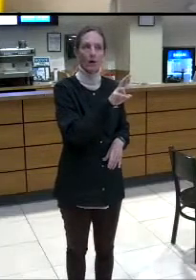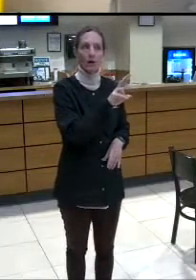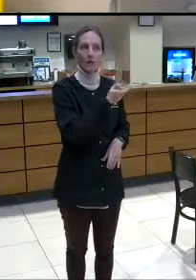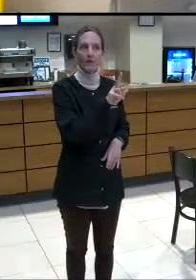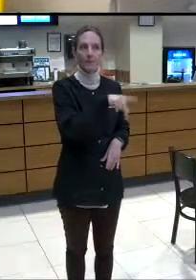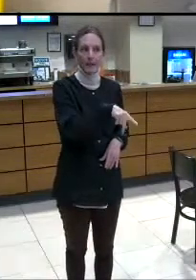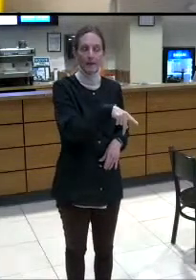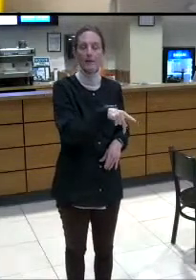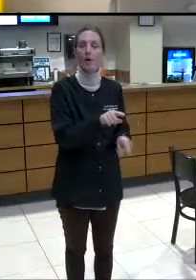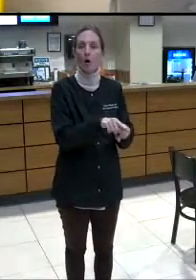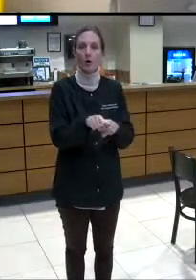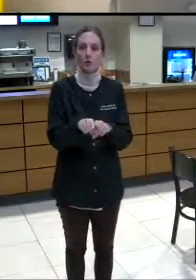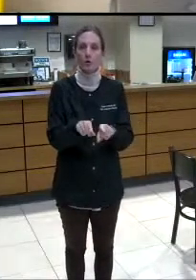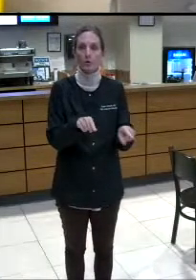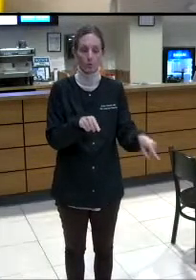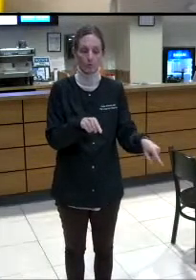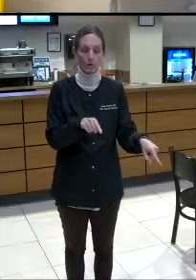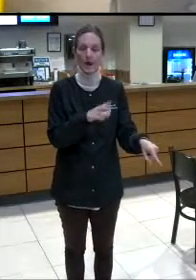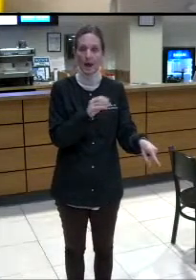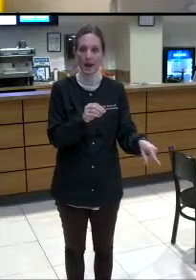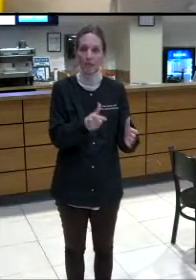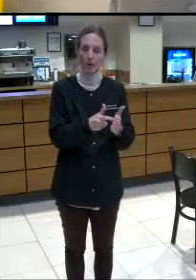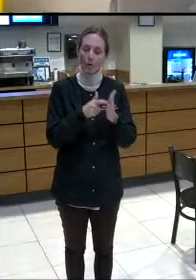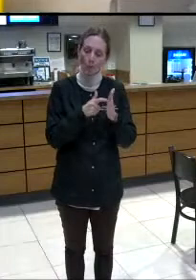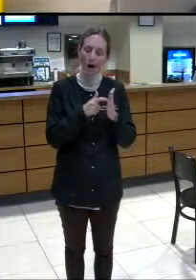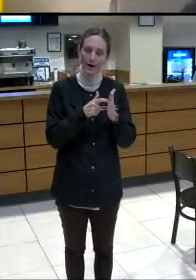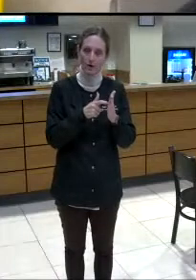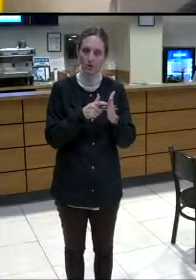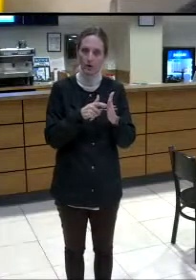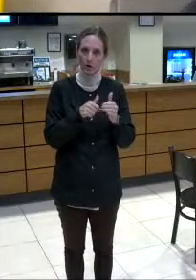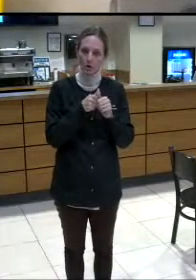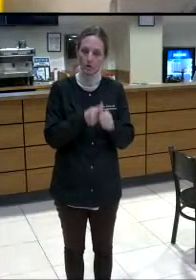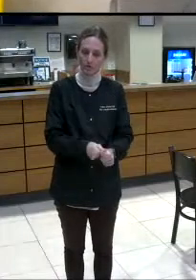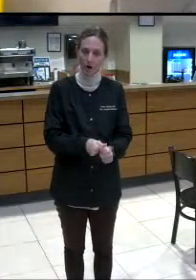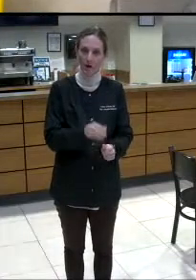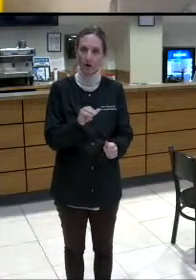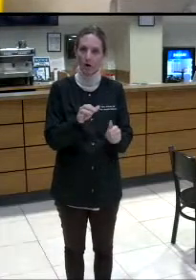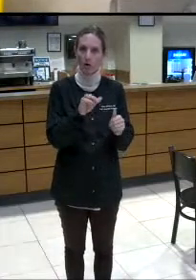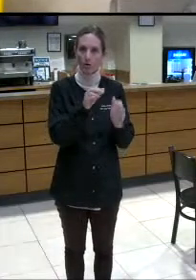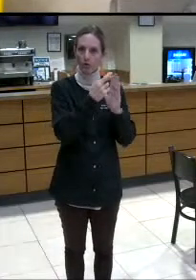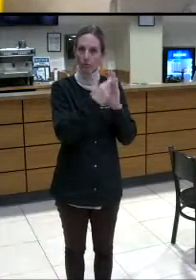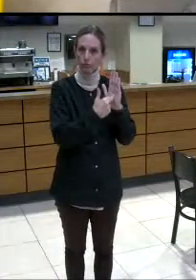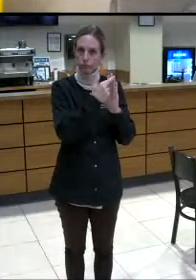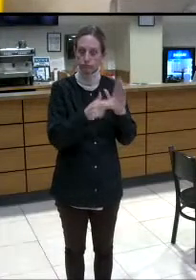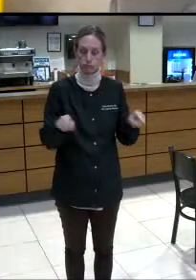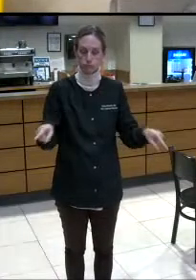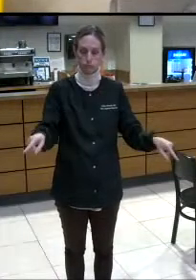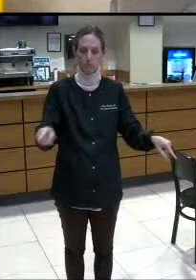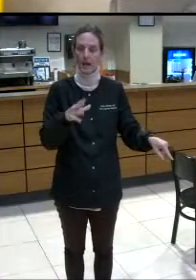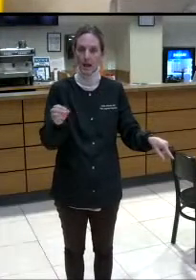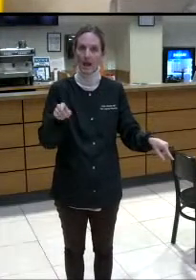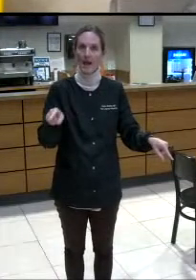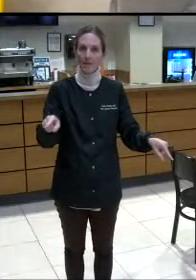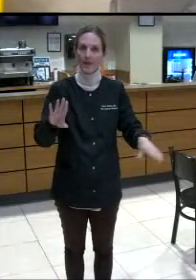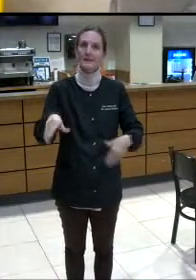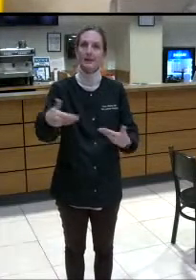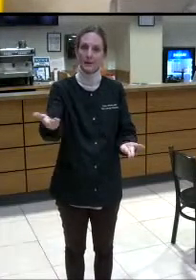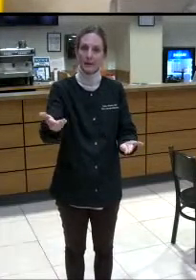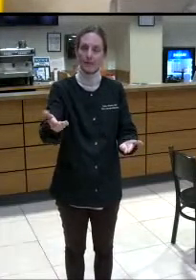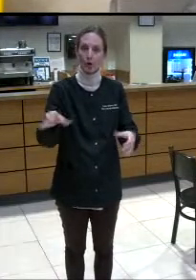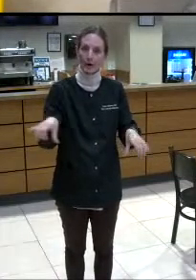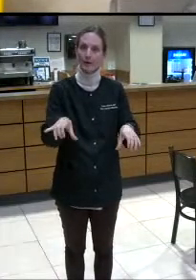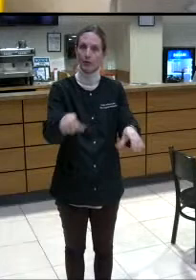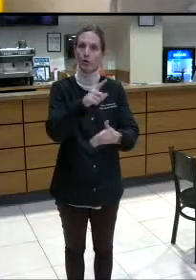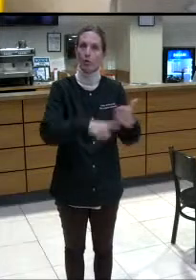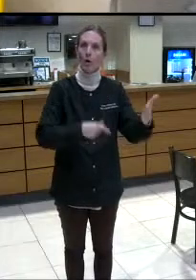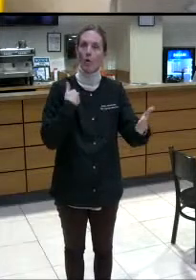are required to follow that standard. We're also going to hold very tightly to meeting with them to make sure that they're delivering what we've asked in our